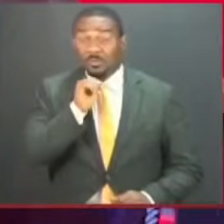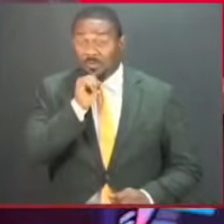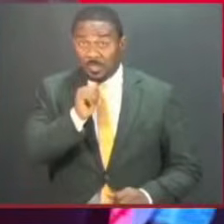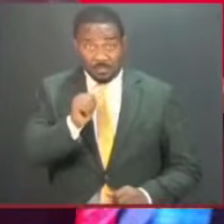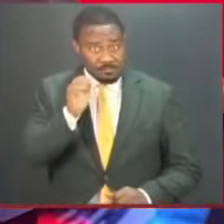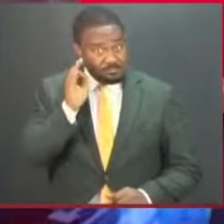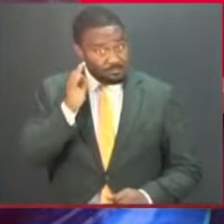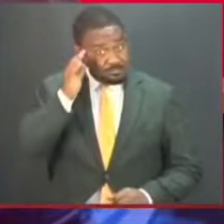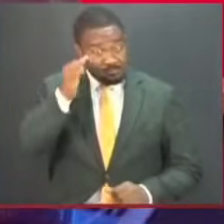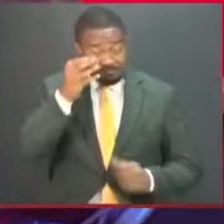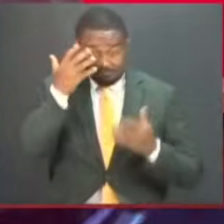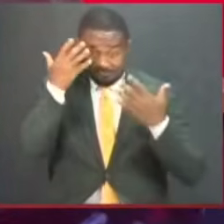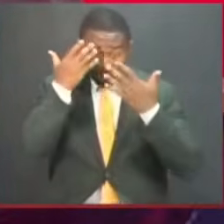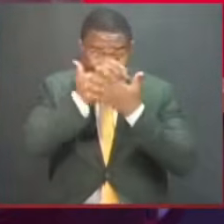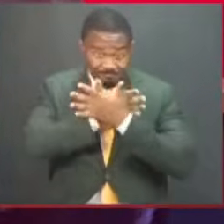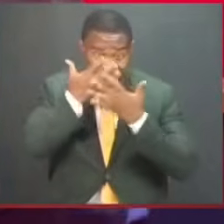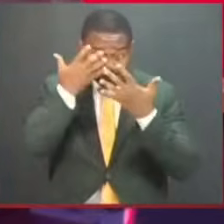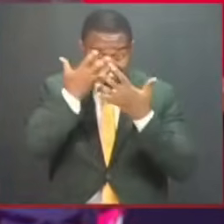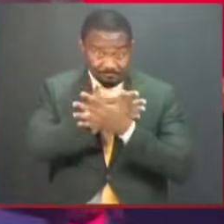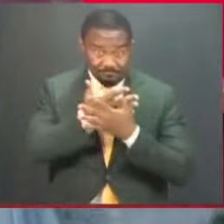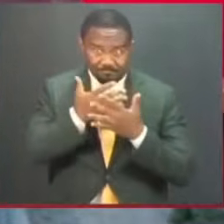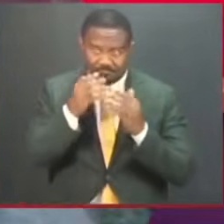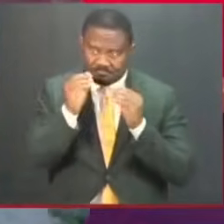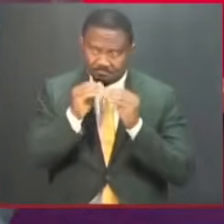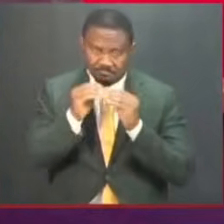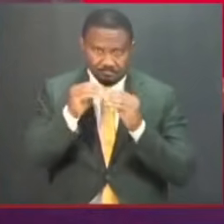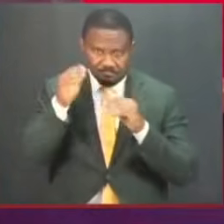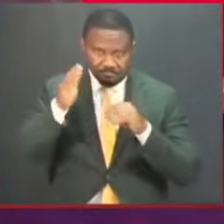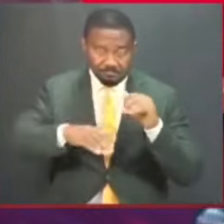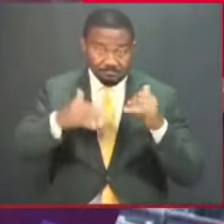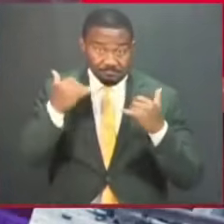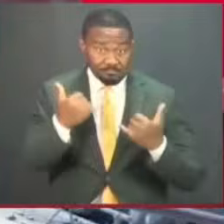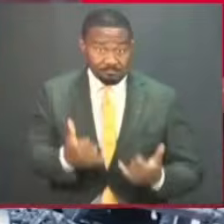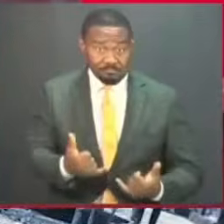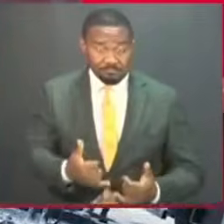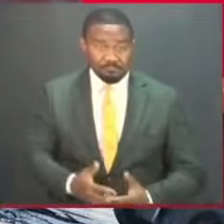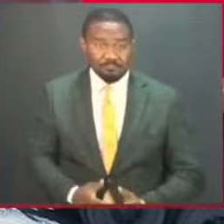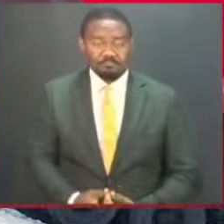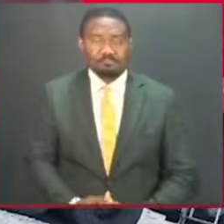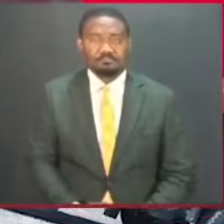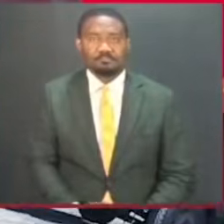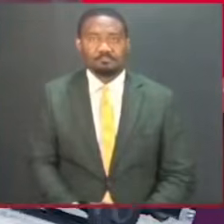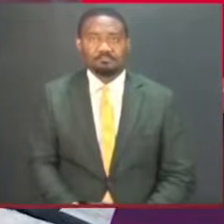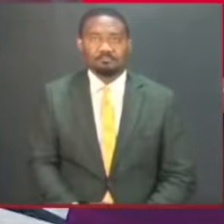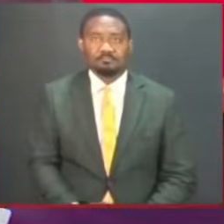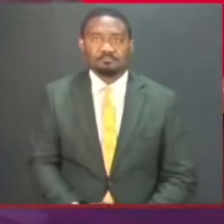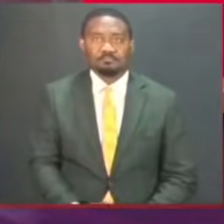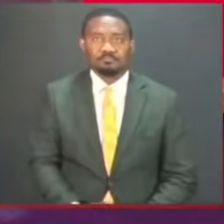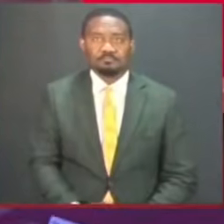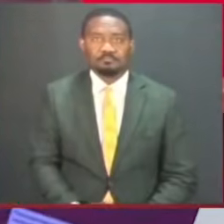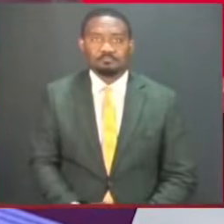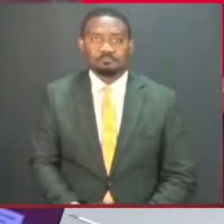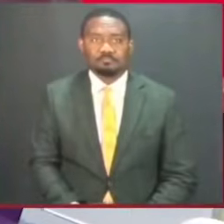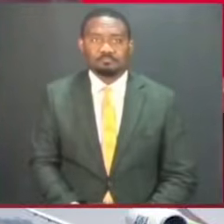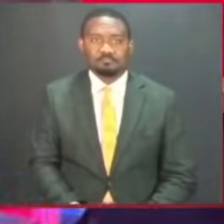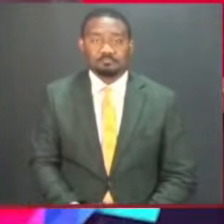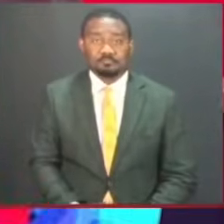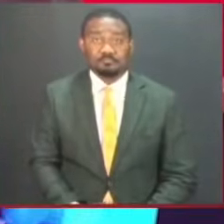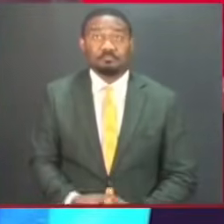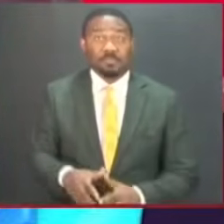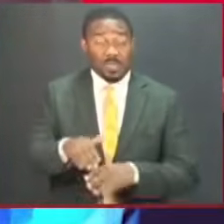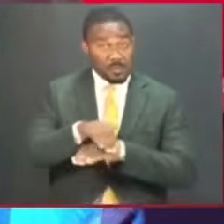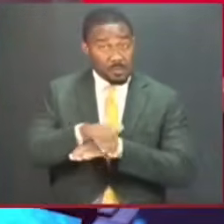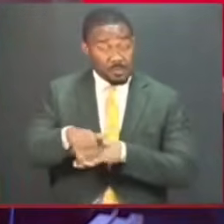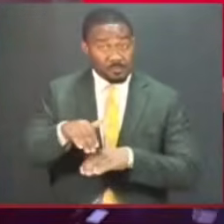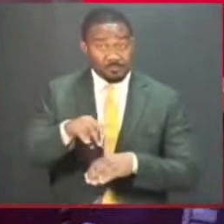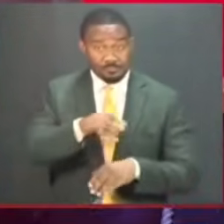be more terrifying than what we've experienced today. So I want to, on behalf of the House,